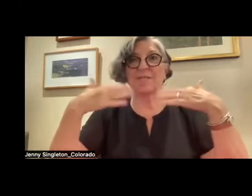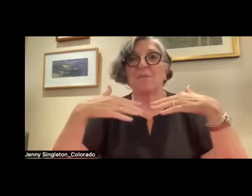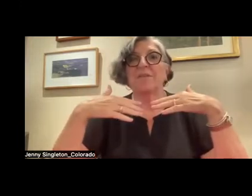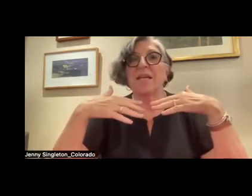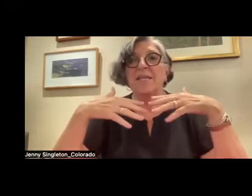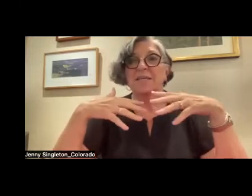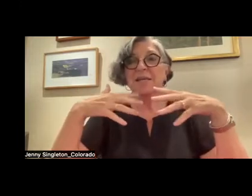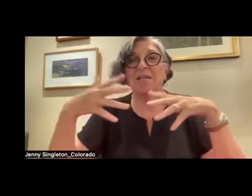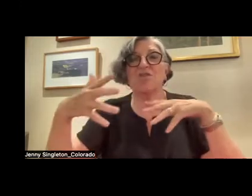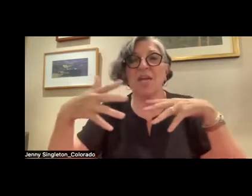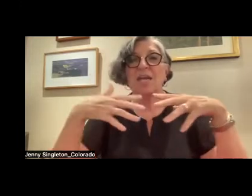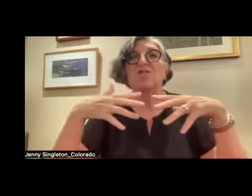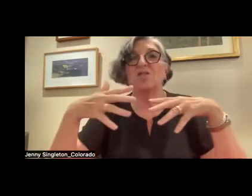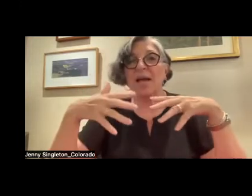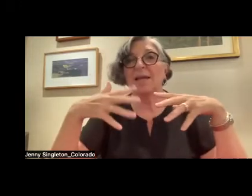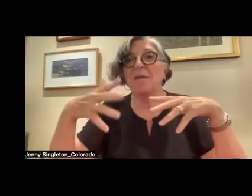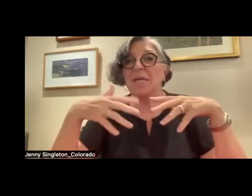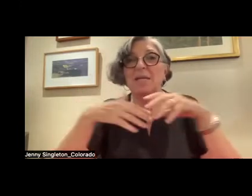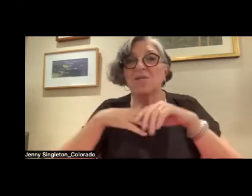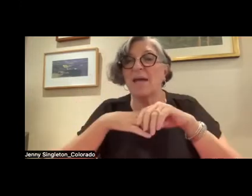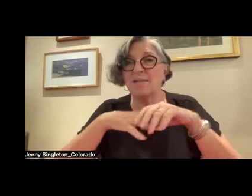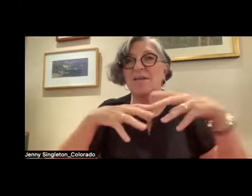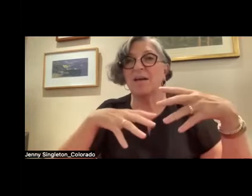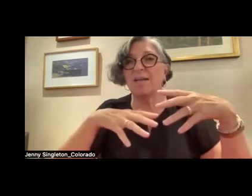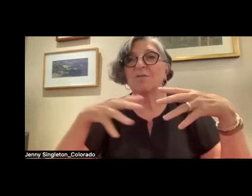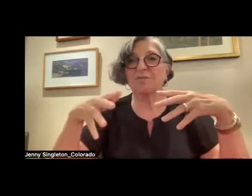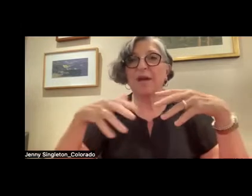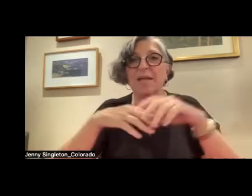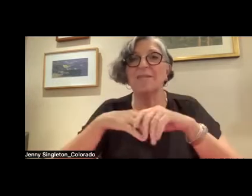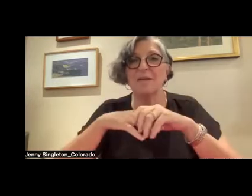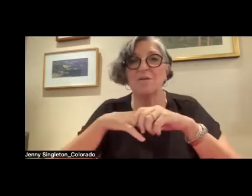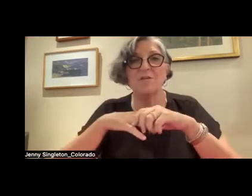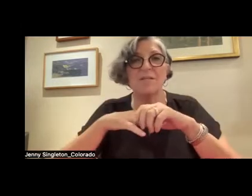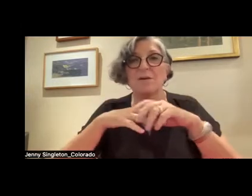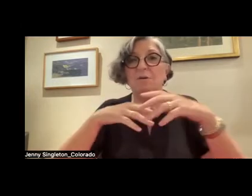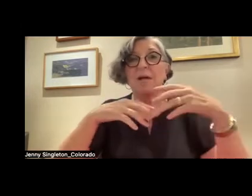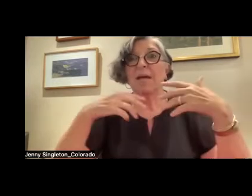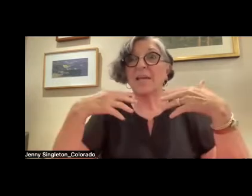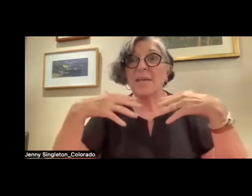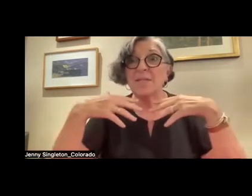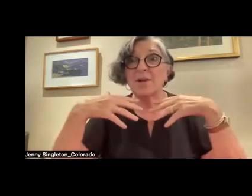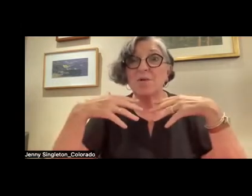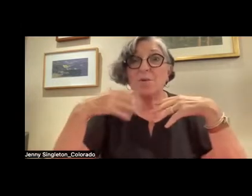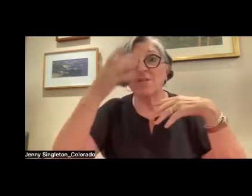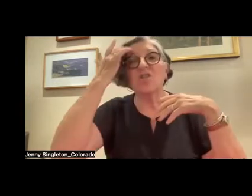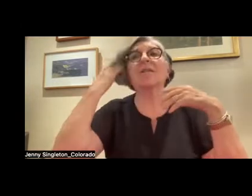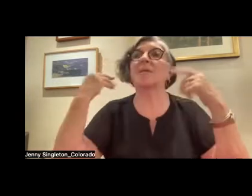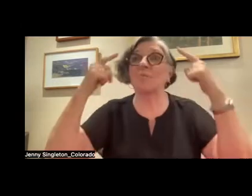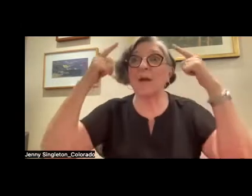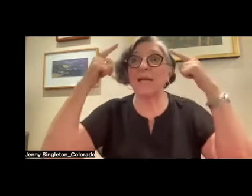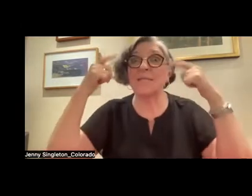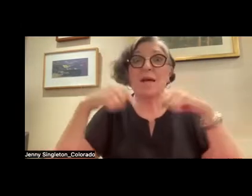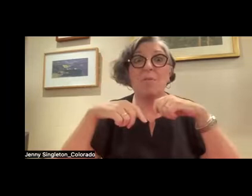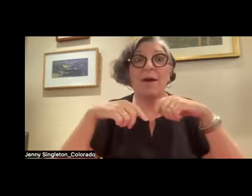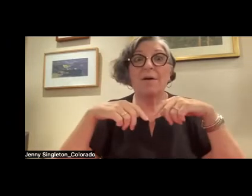expression simultaneously that can change or add meaning to that sign or phrase that you're doing. So a yes/no question has